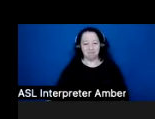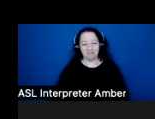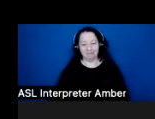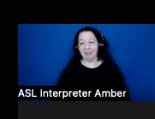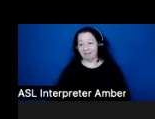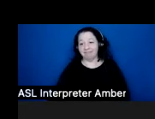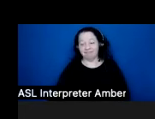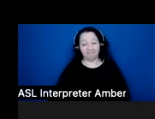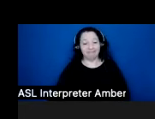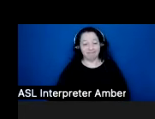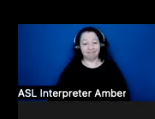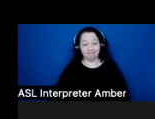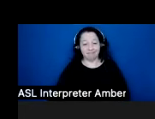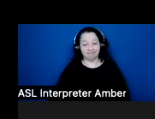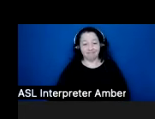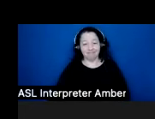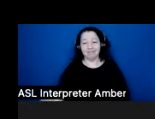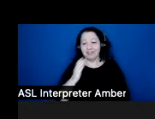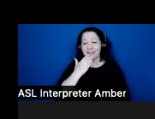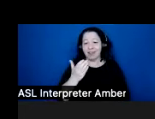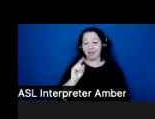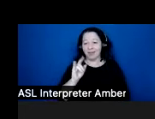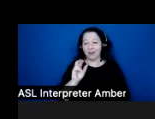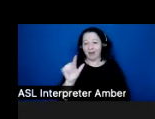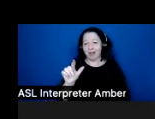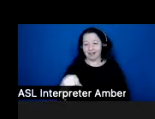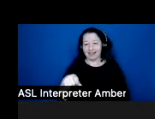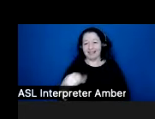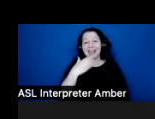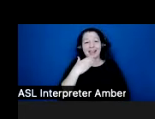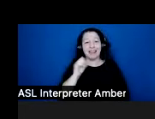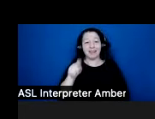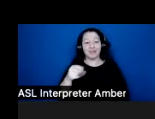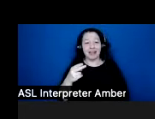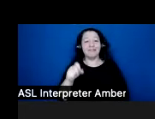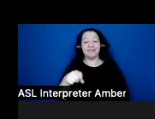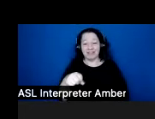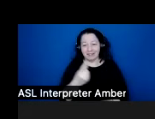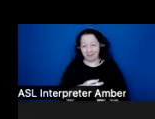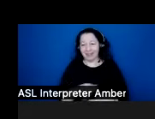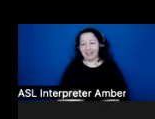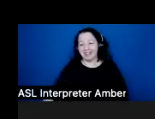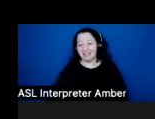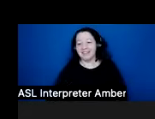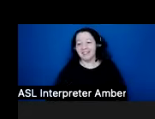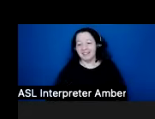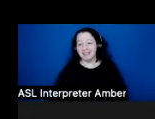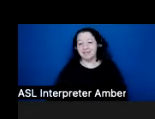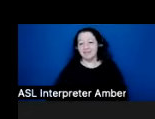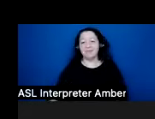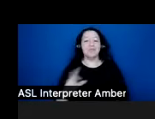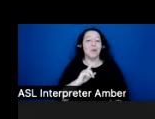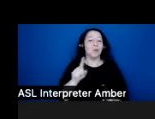Yeah, absolutely. Thanks, Tyrell. Yes, thank you, Steph, right? If you go into a college